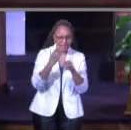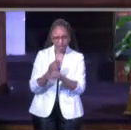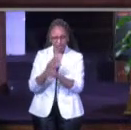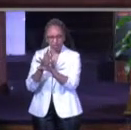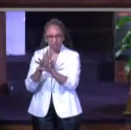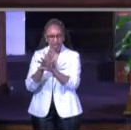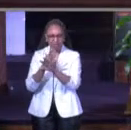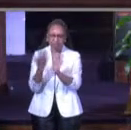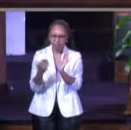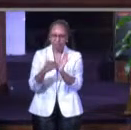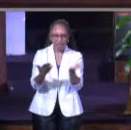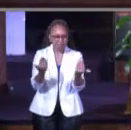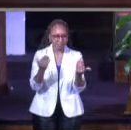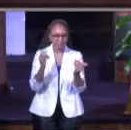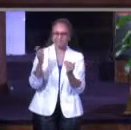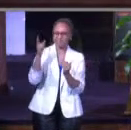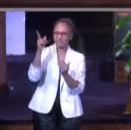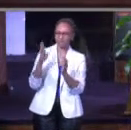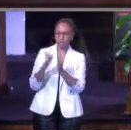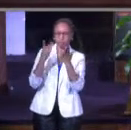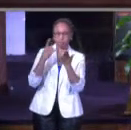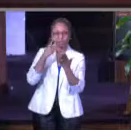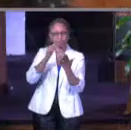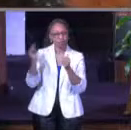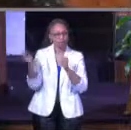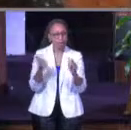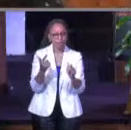Come on, one more time. Let's give God praise for all of our online